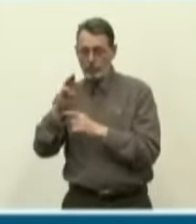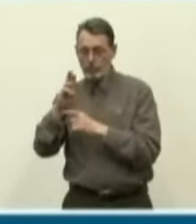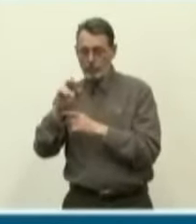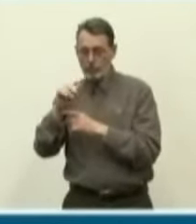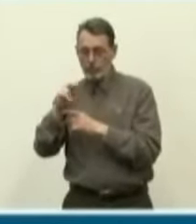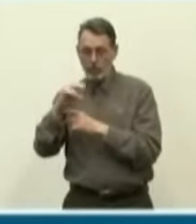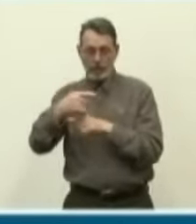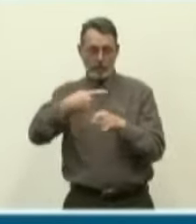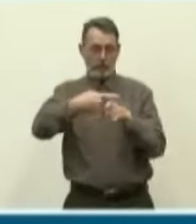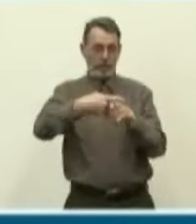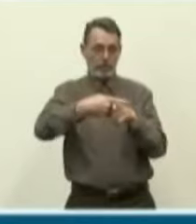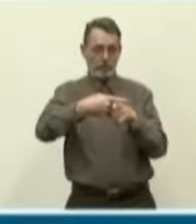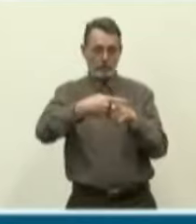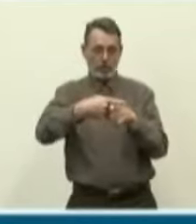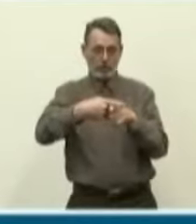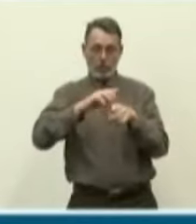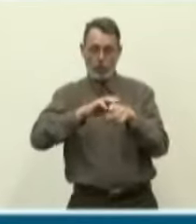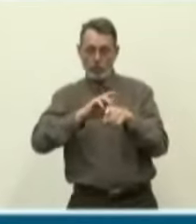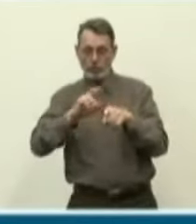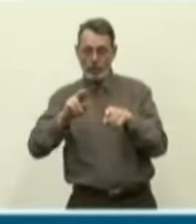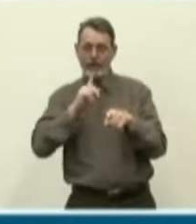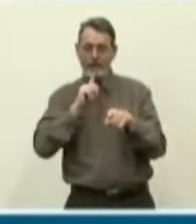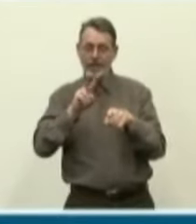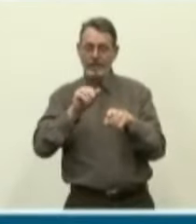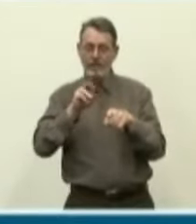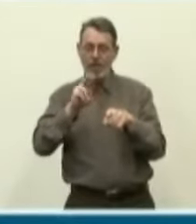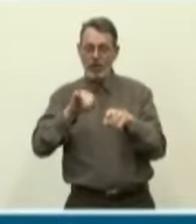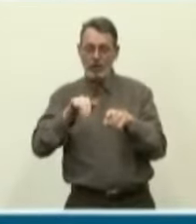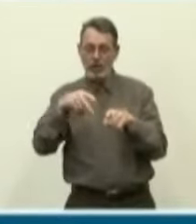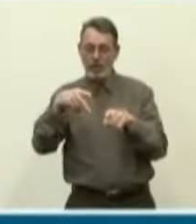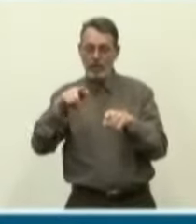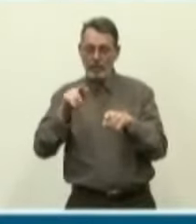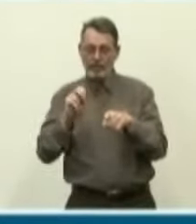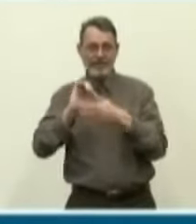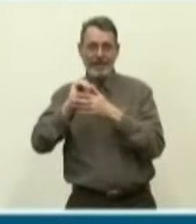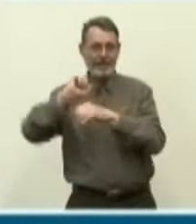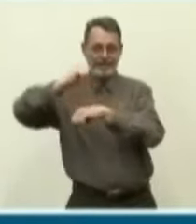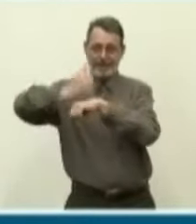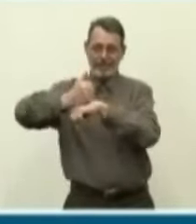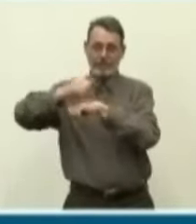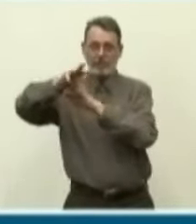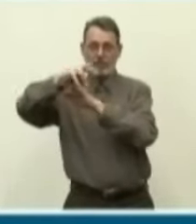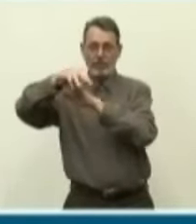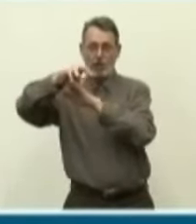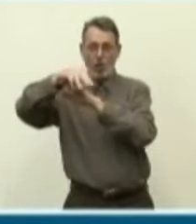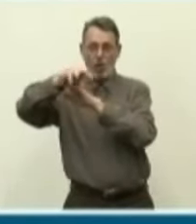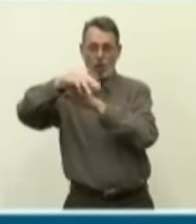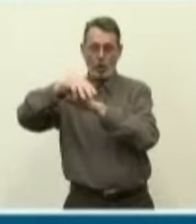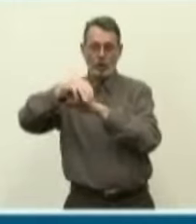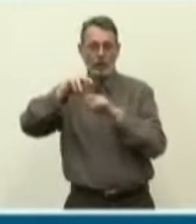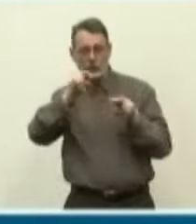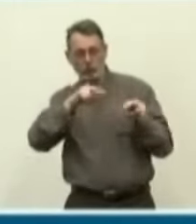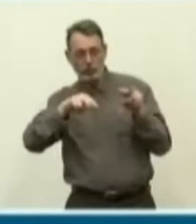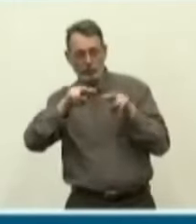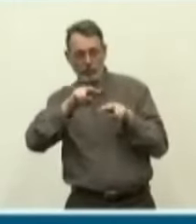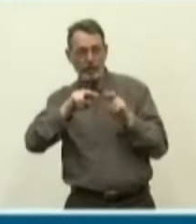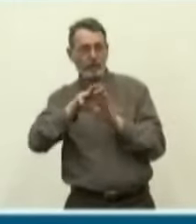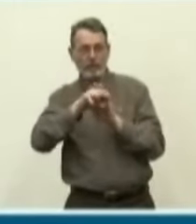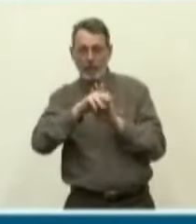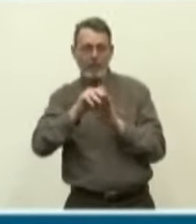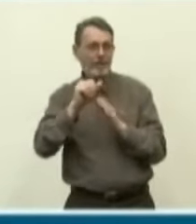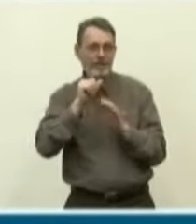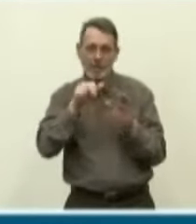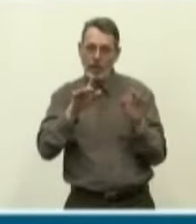intersection on the right side of the screen is Varney Place. This is a fixed video-only surveillance camera that does not record